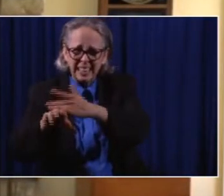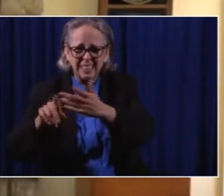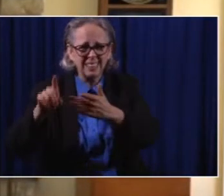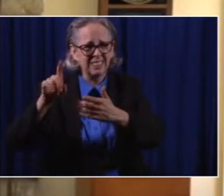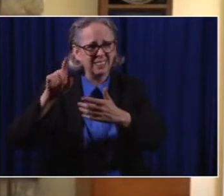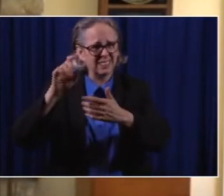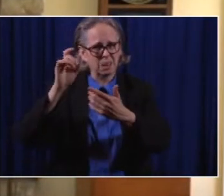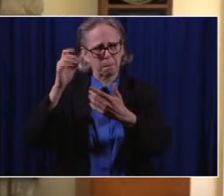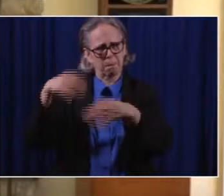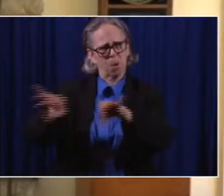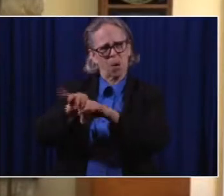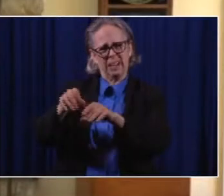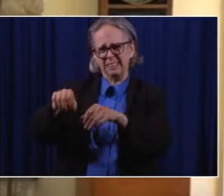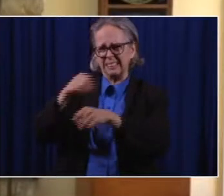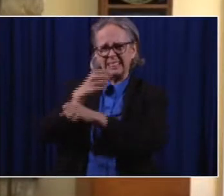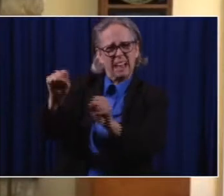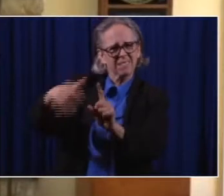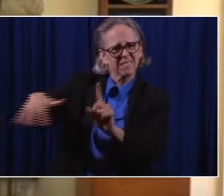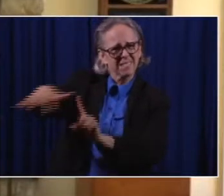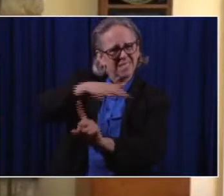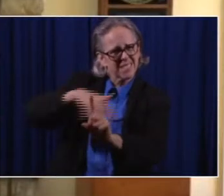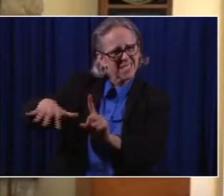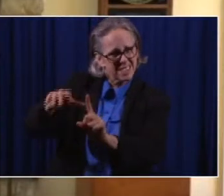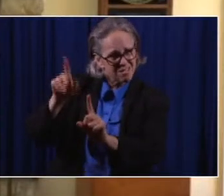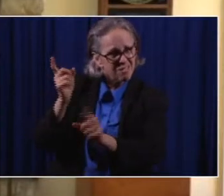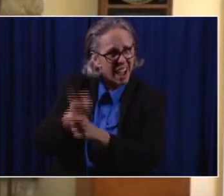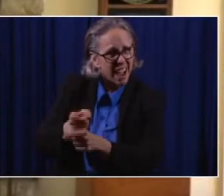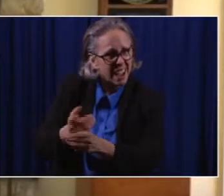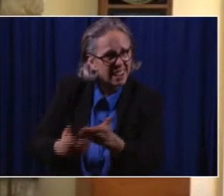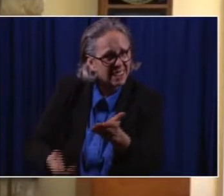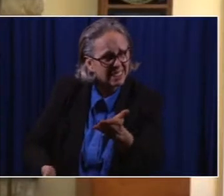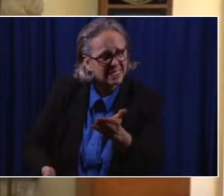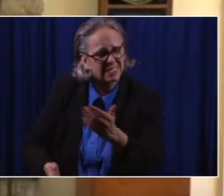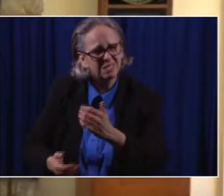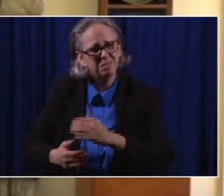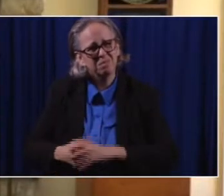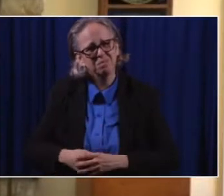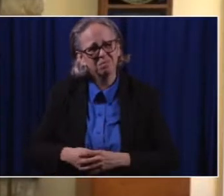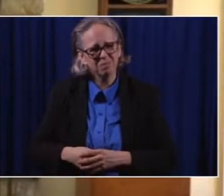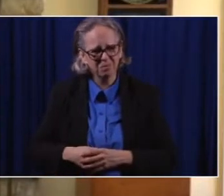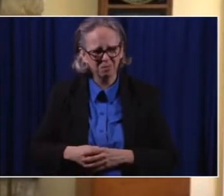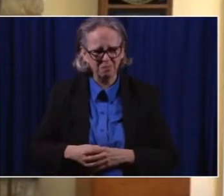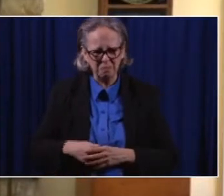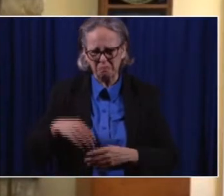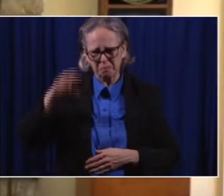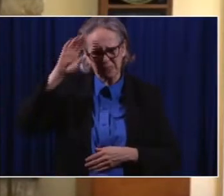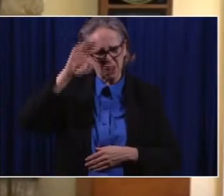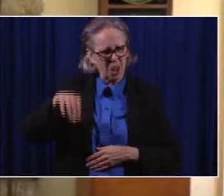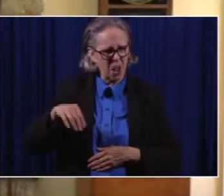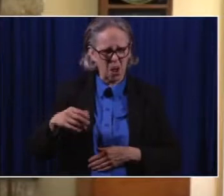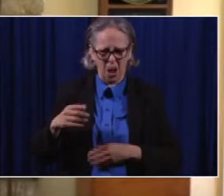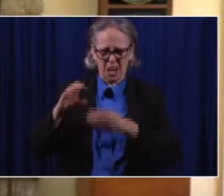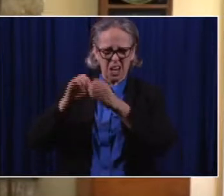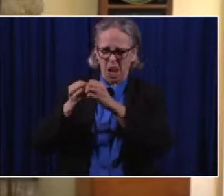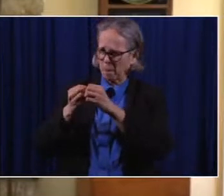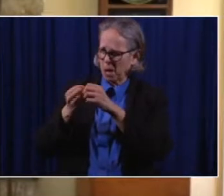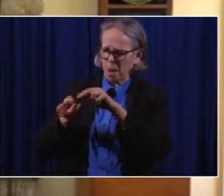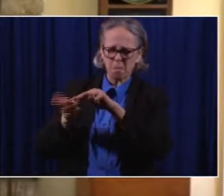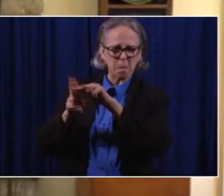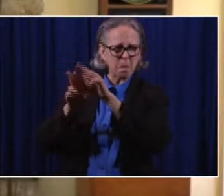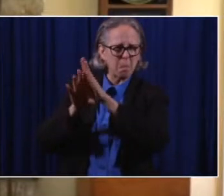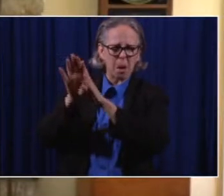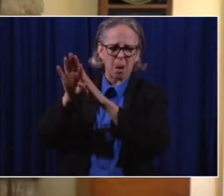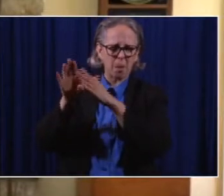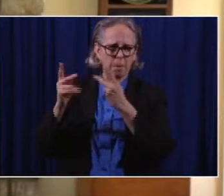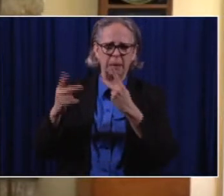convinced that the flaring up of this virus, I know it's not good for business. And so if we can assure people